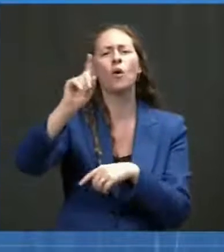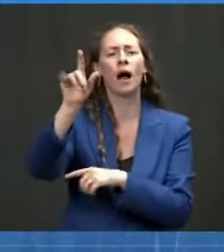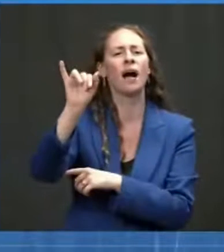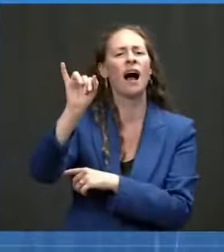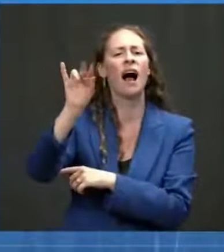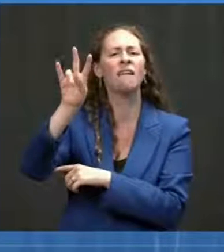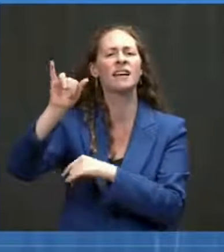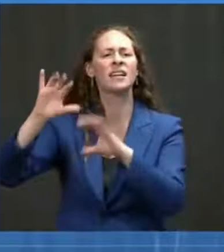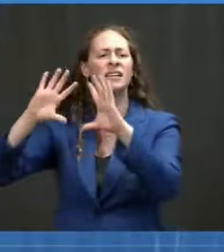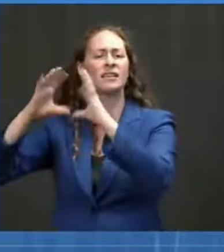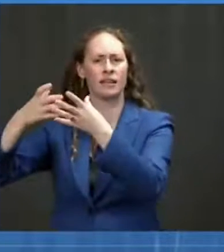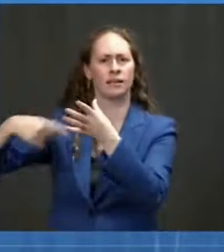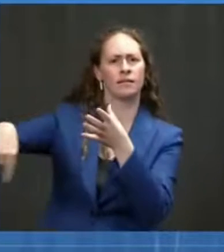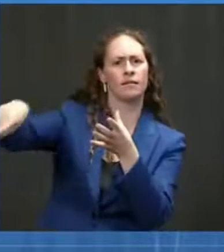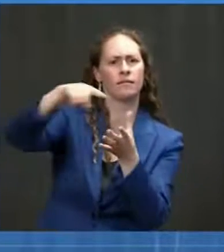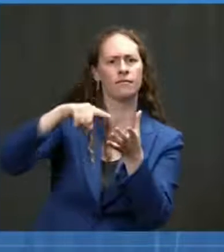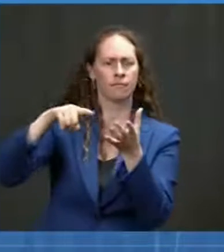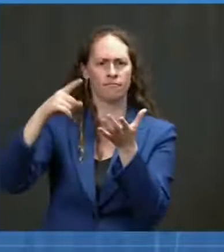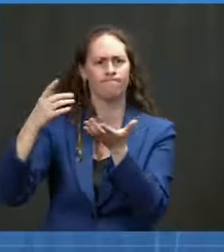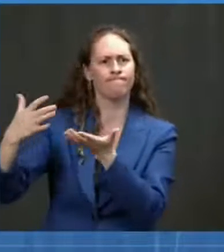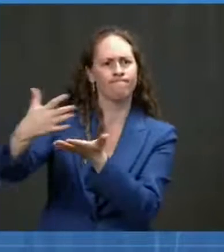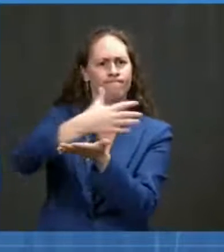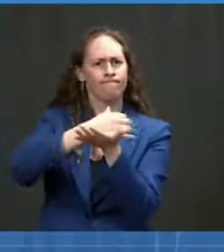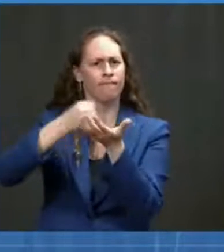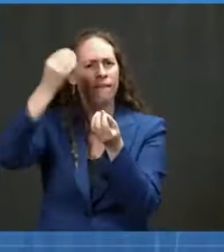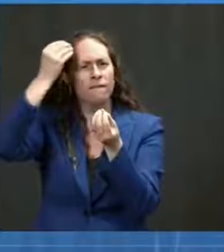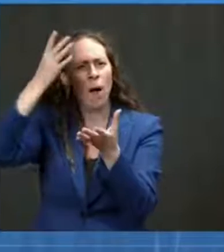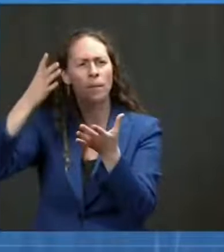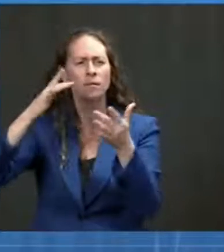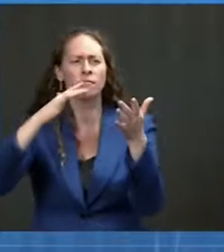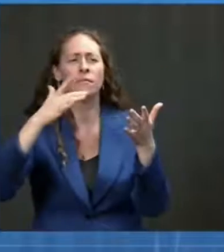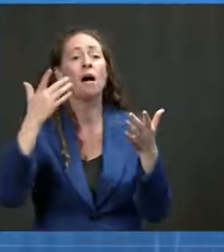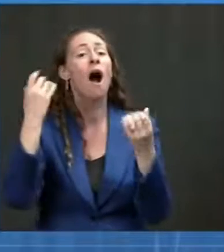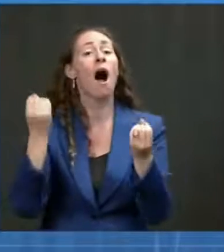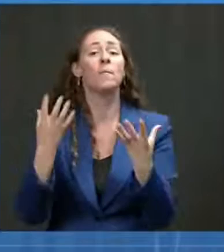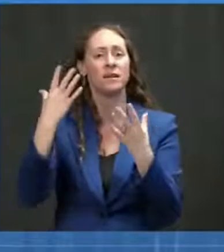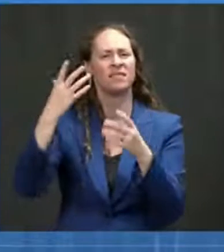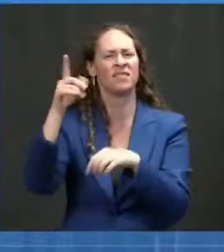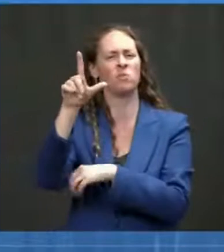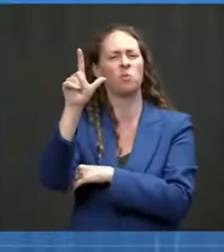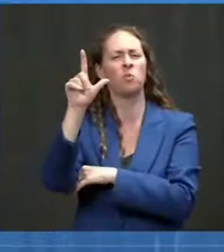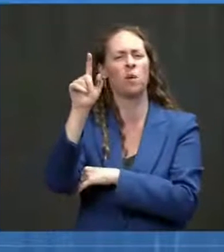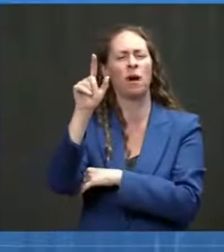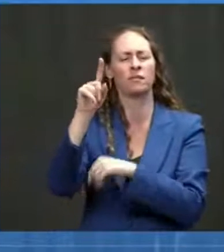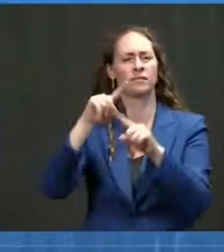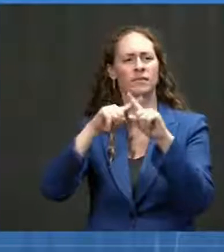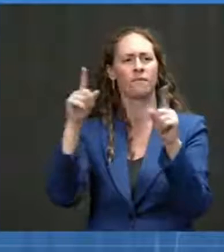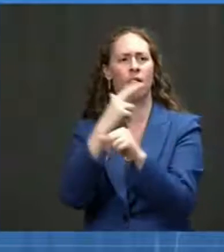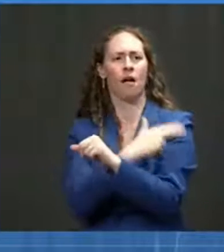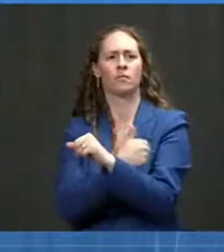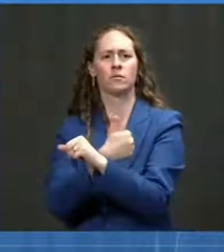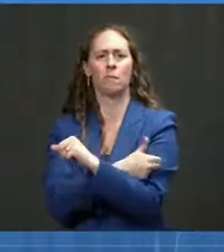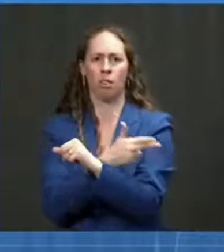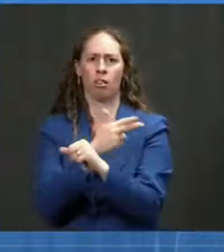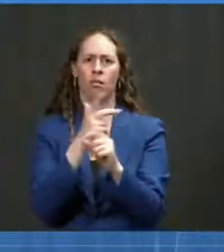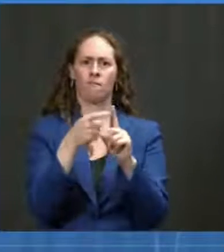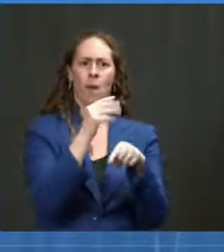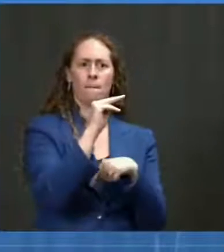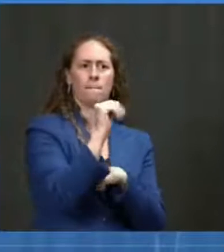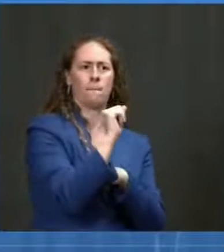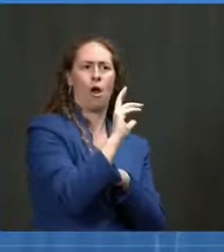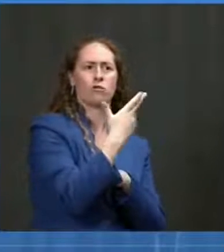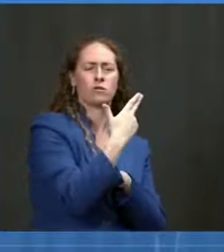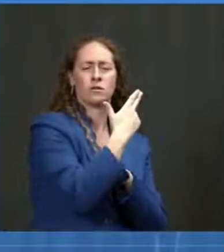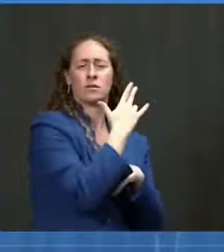3,000 adults admitted to 21 hospitals across 18 states between March and mid-July. This report